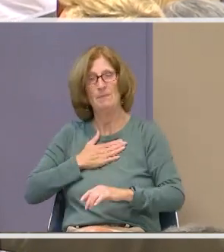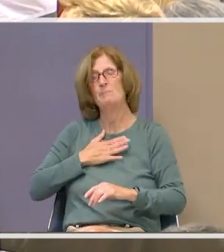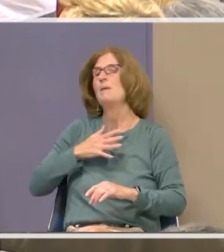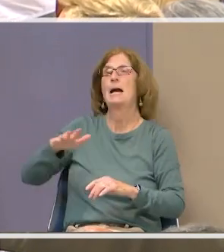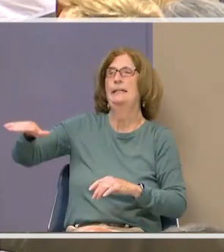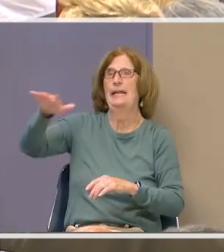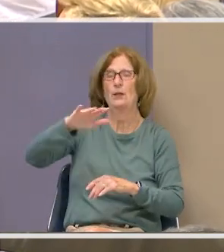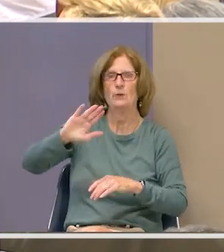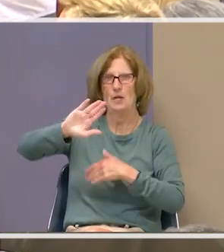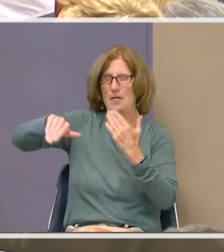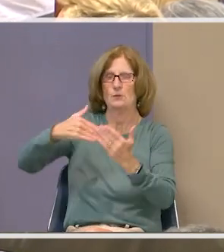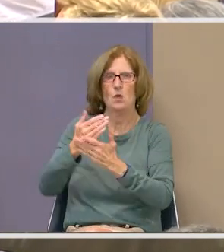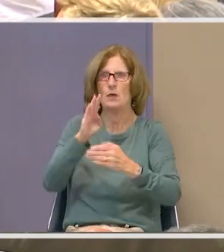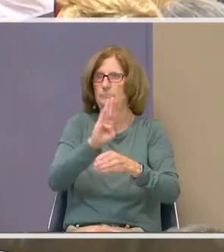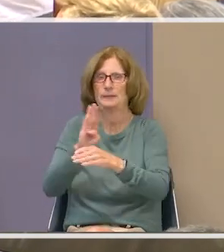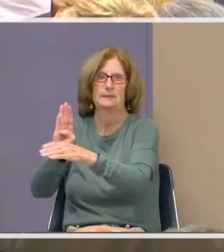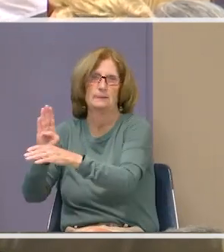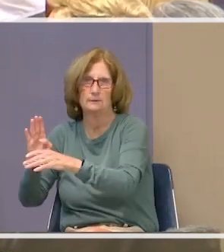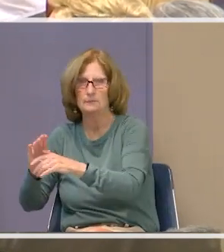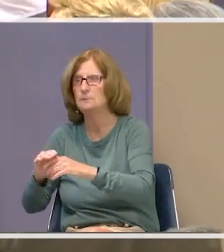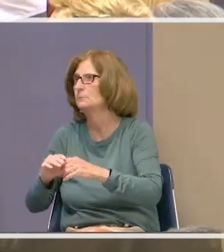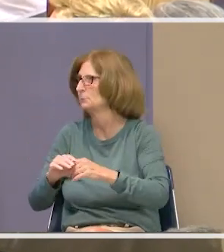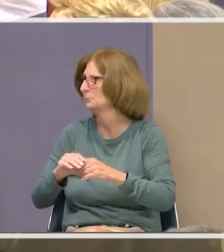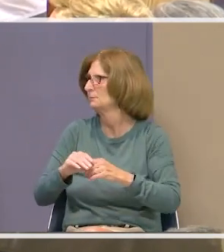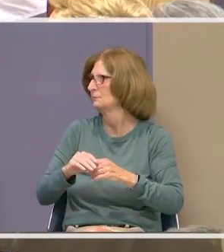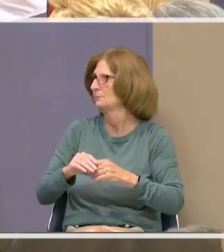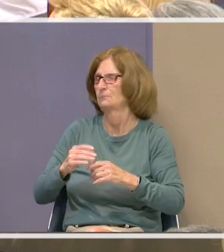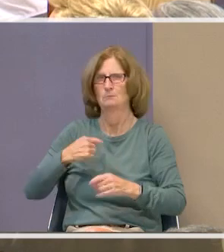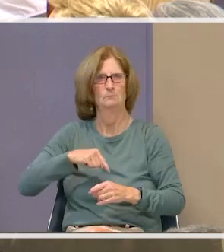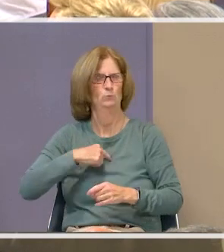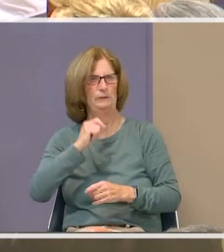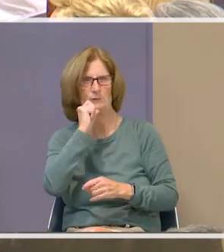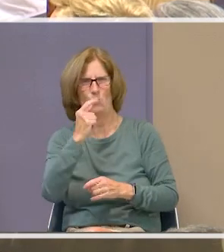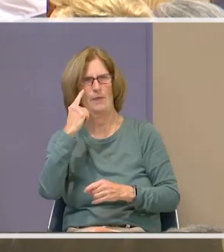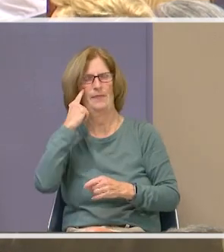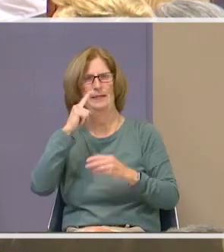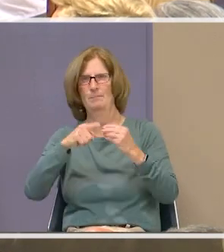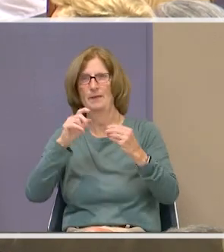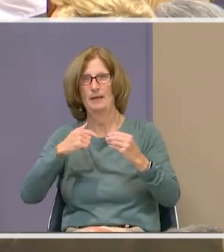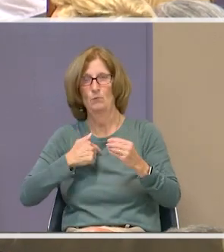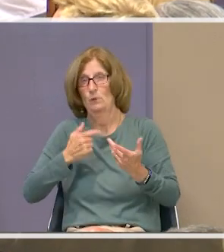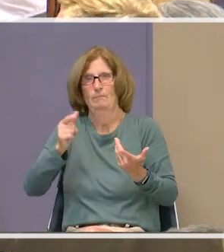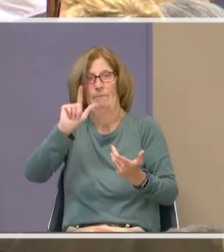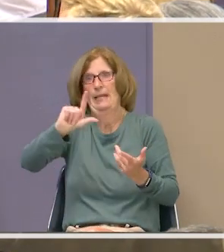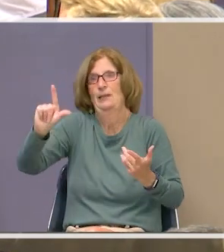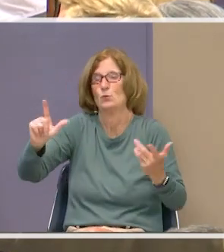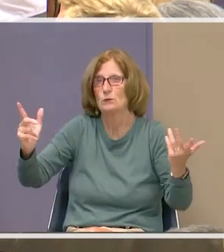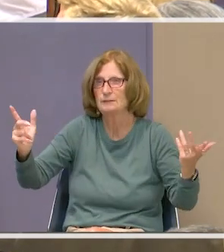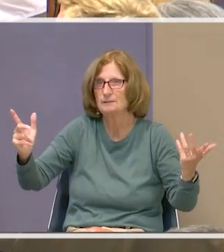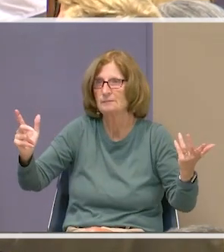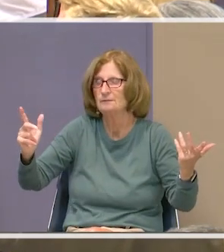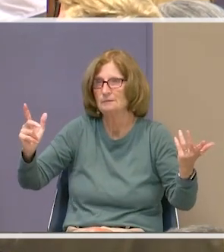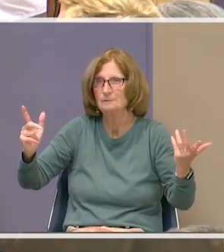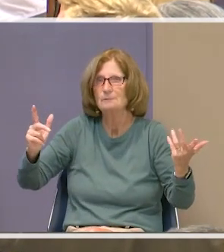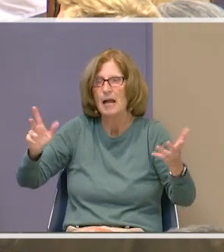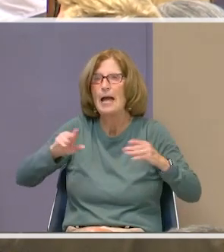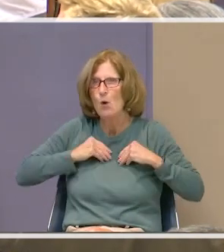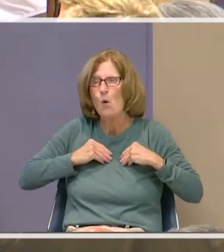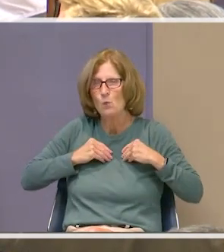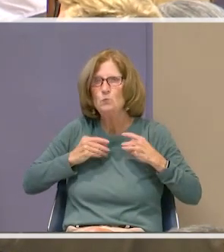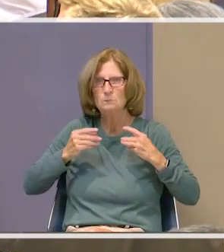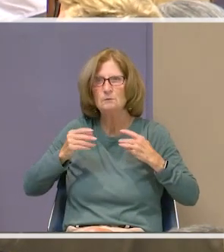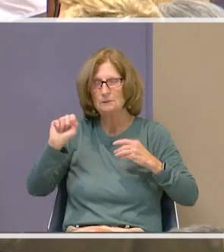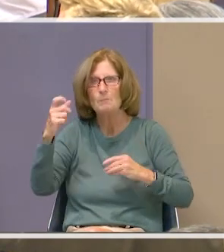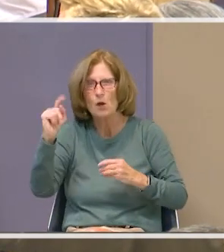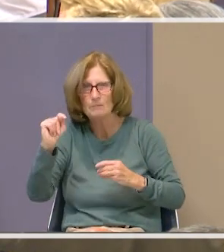all businesses. I mean, Ronnie and I don't think of ourselves, but we're landlords. I can't pay my bills. I am a business.